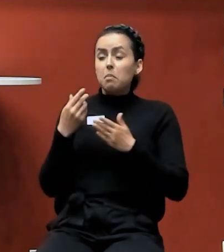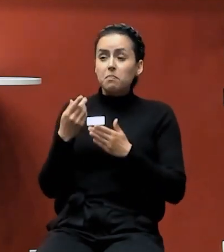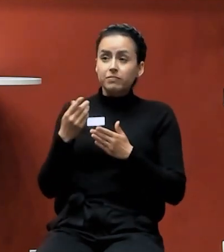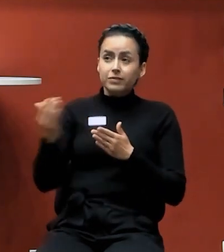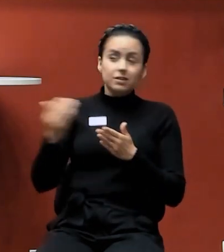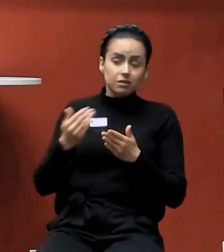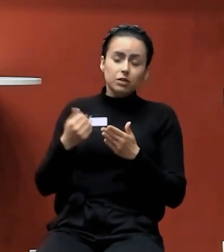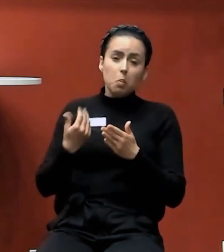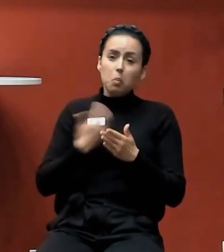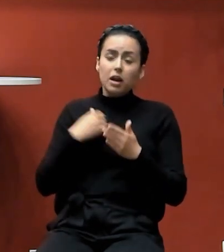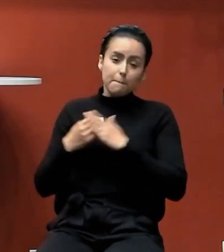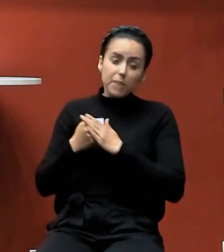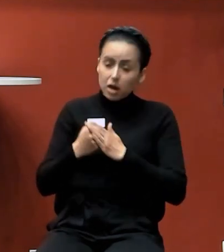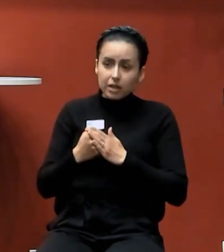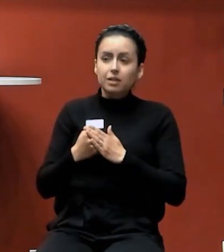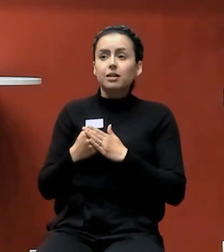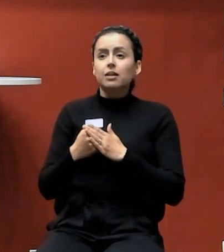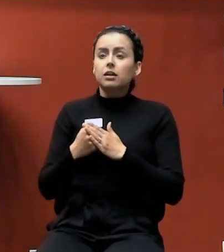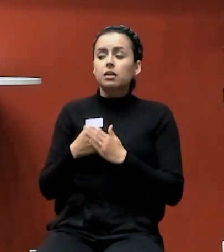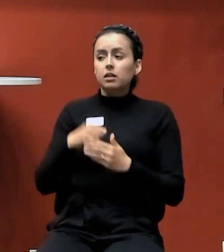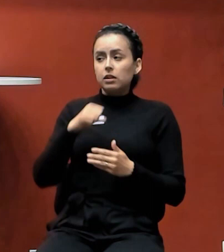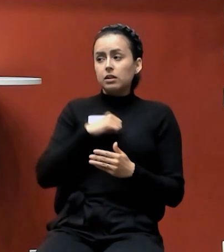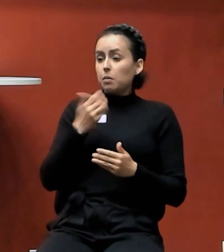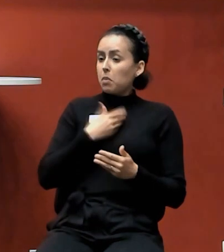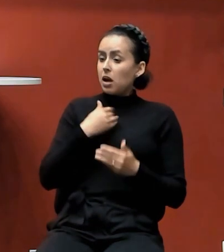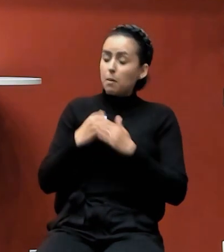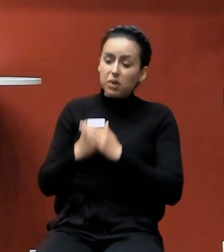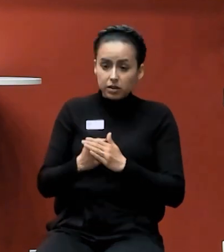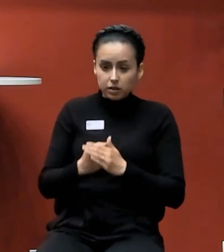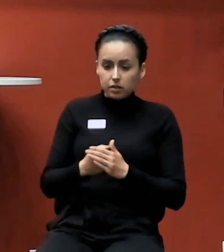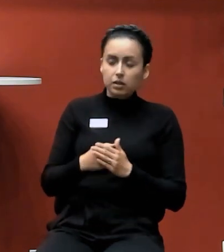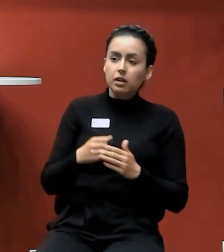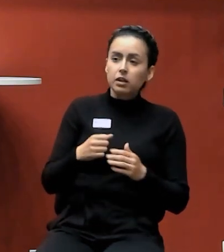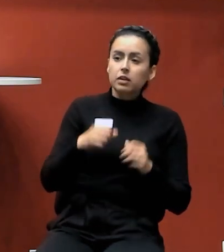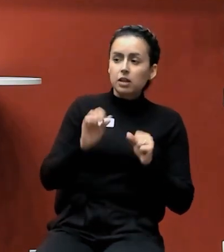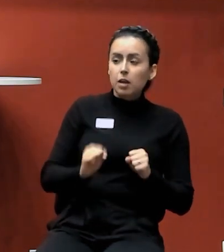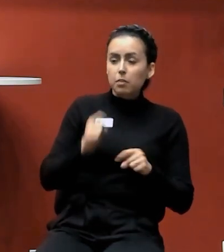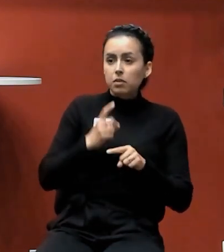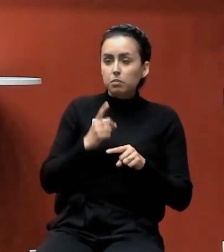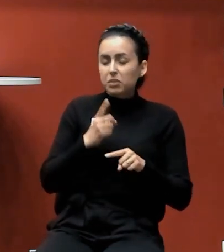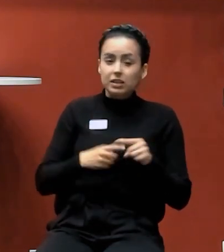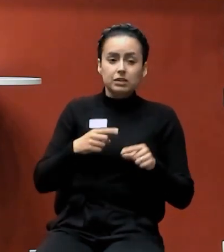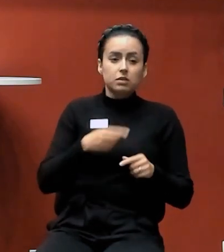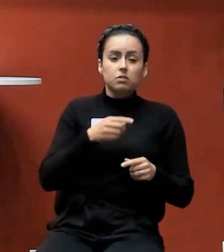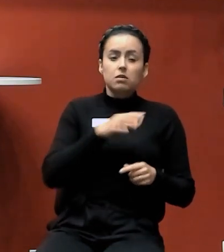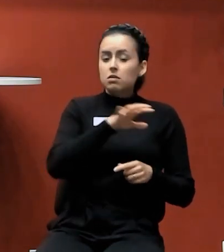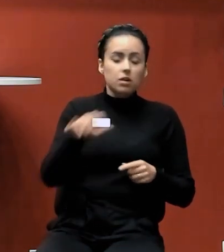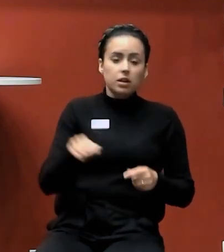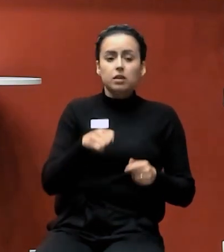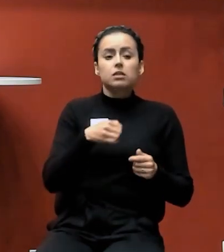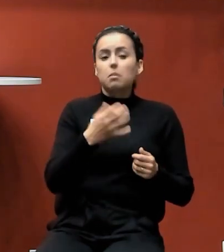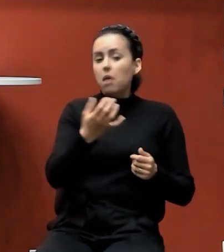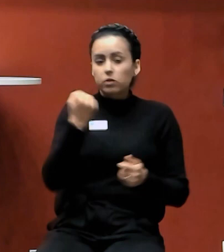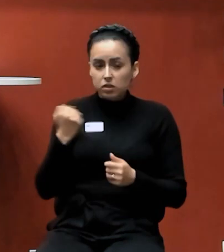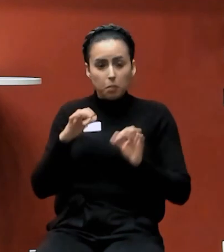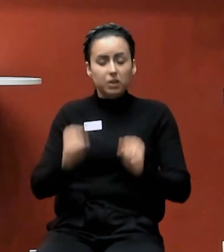with you. I have this pressure of being absolutely brilliant in every opportunity I have in the field. Because I'm